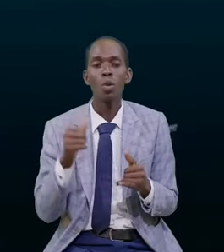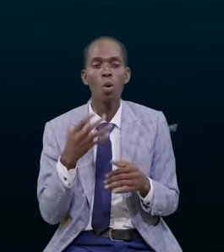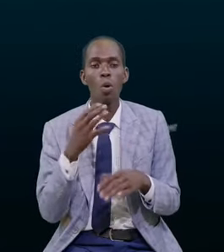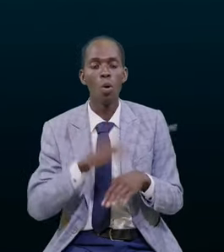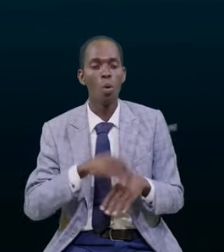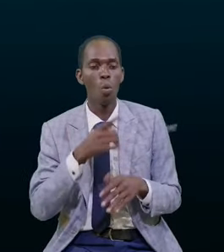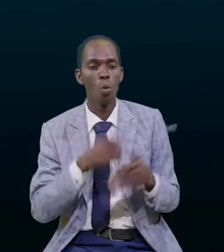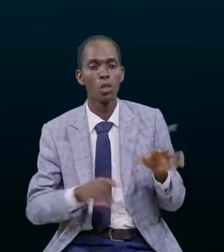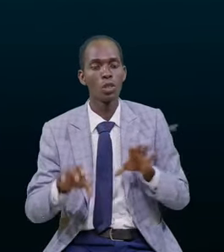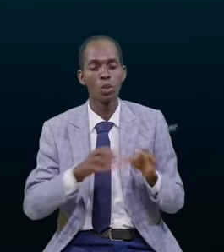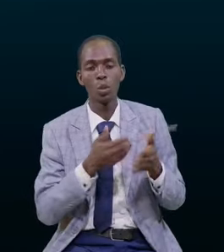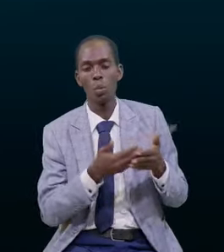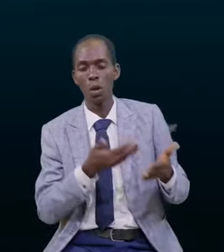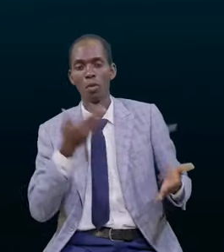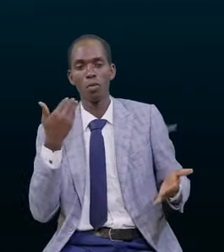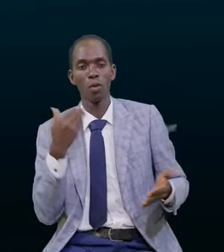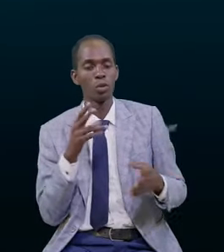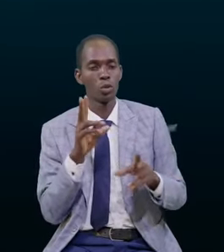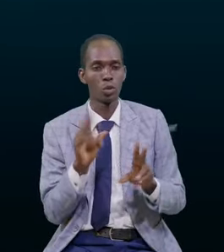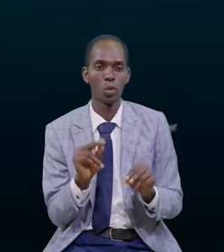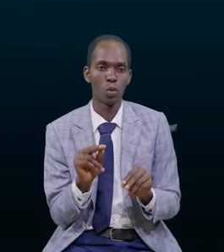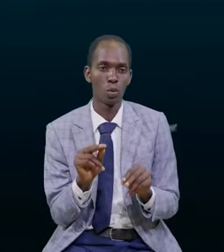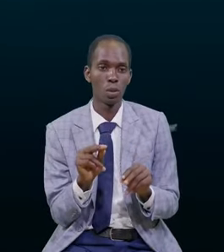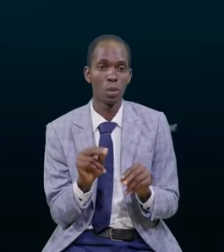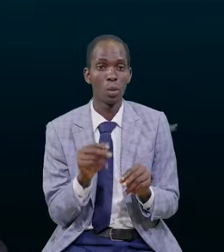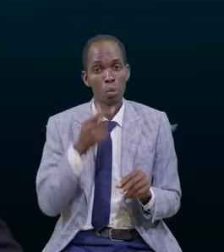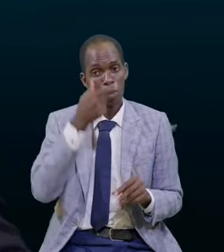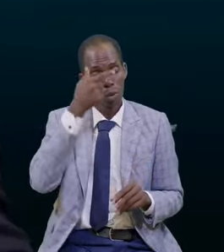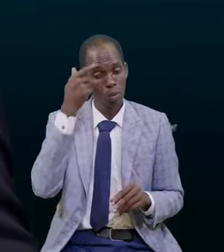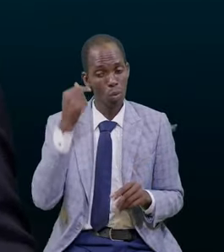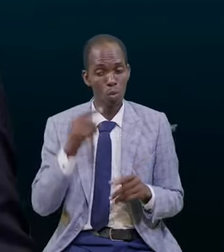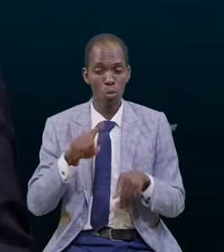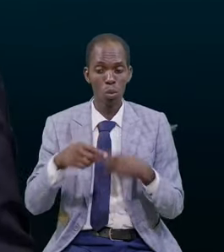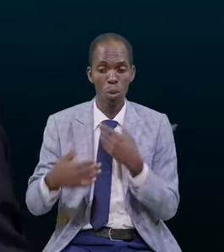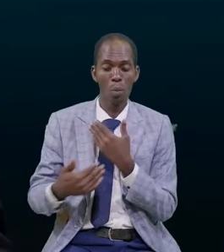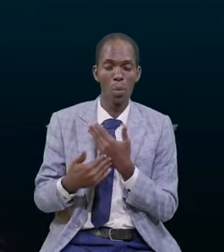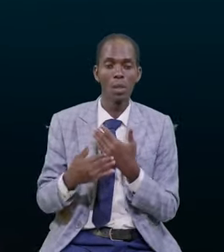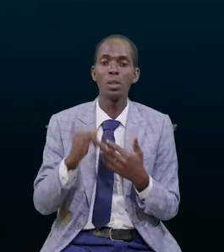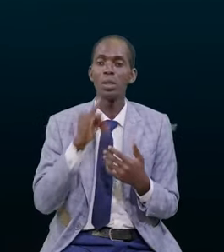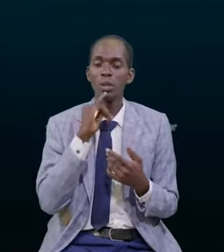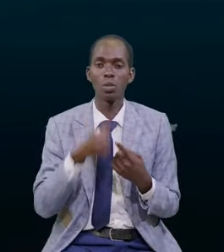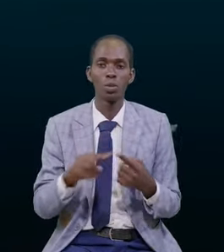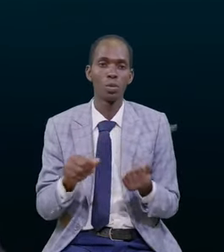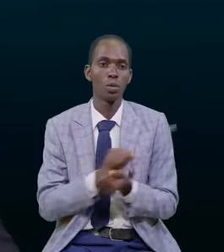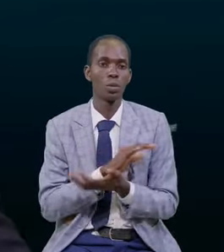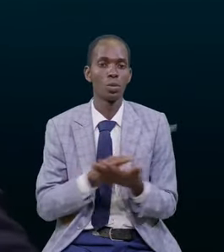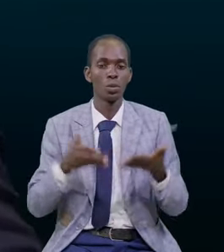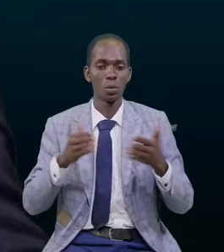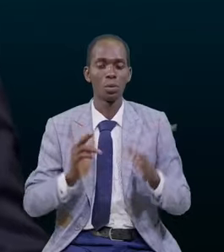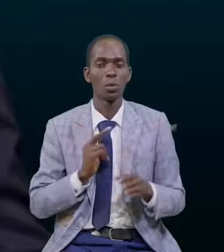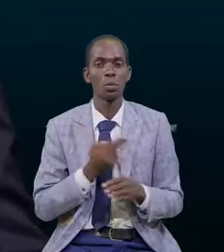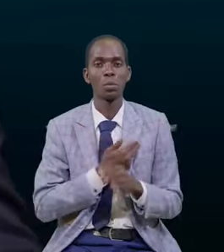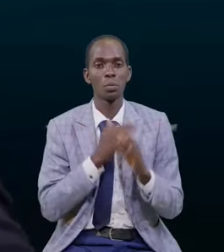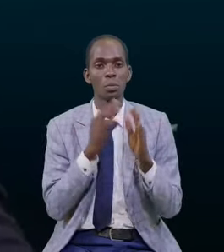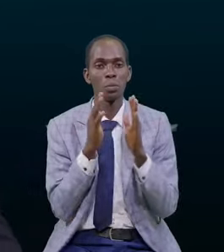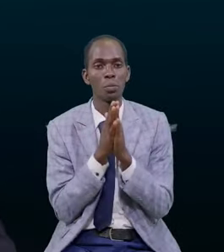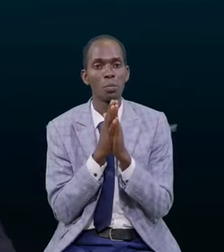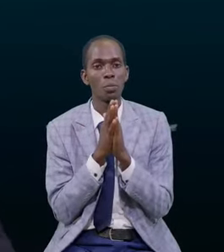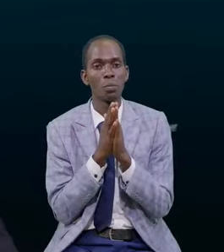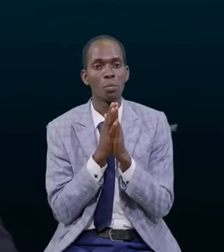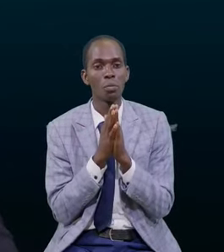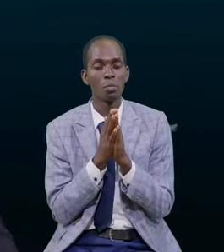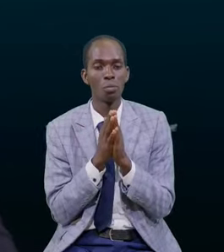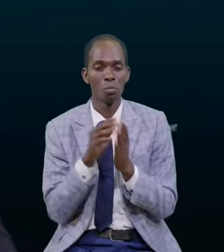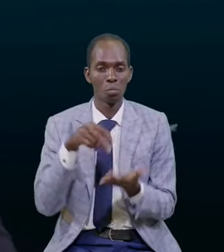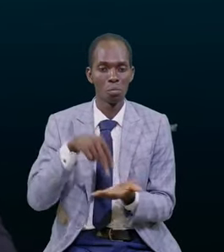a long way no because drawing back is onto parition let's go to the Lord in prayer let's rise on our feet and